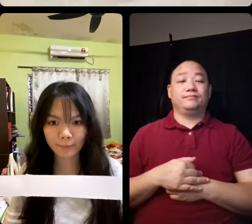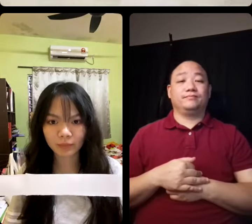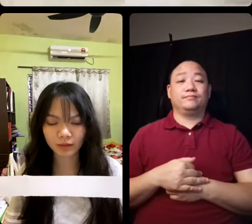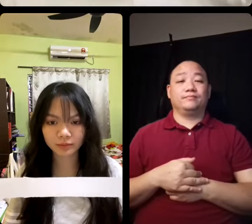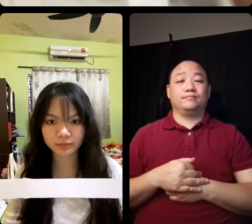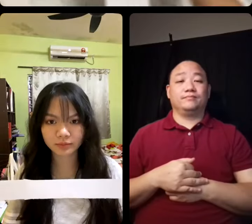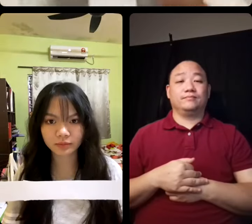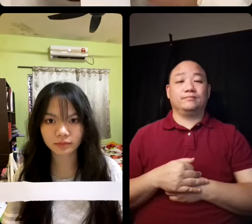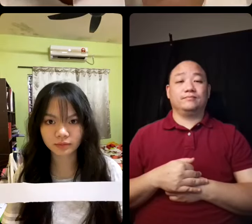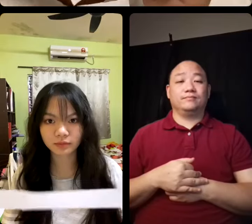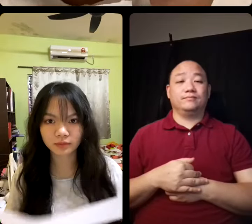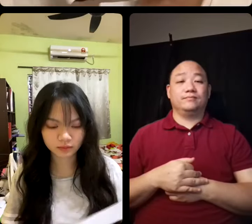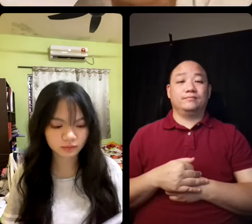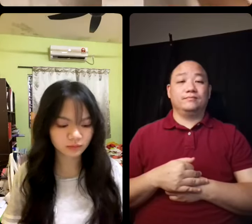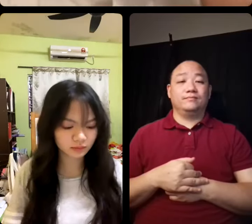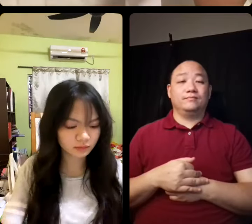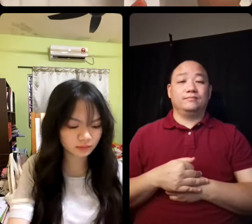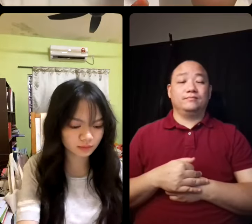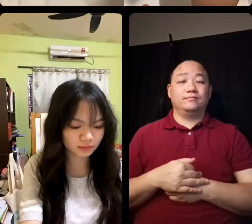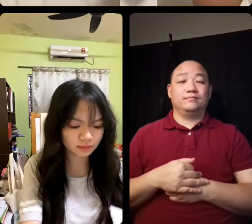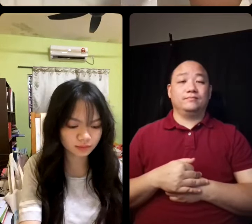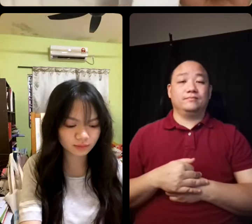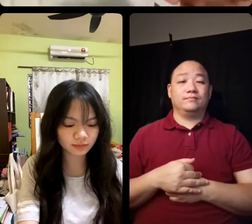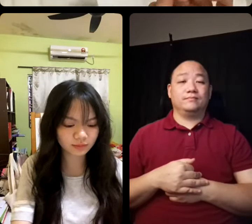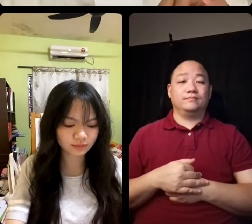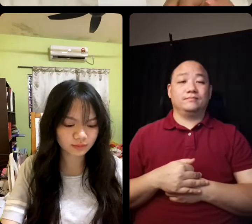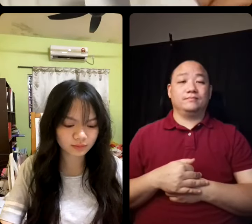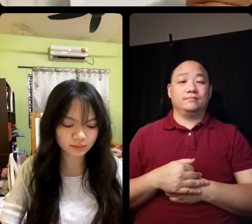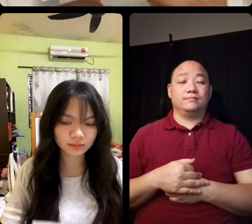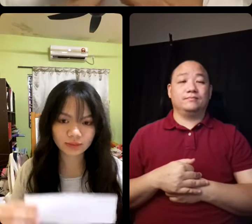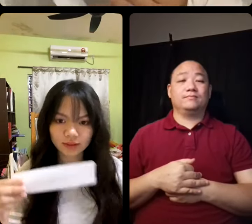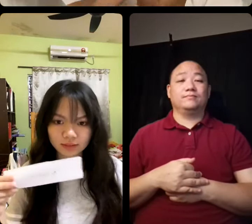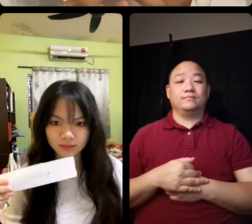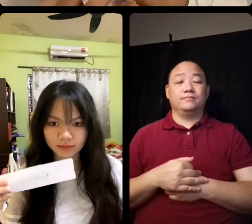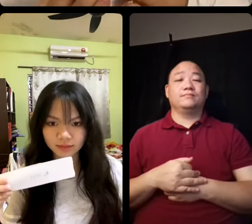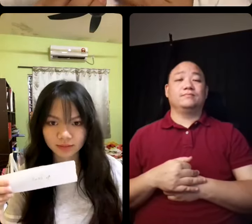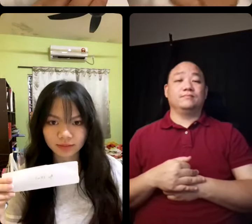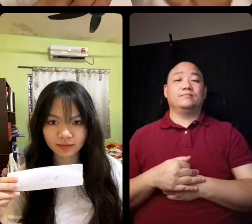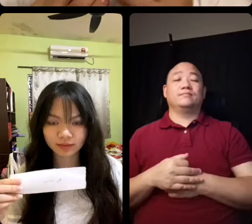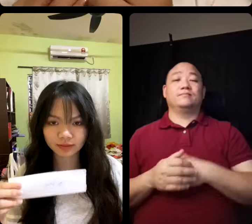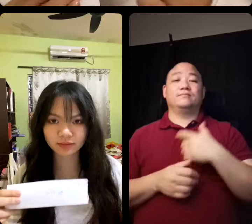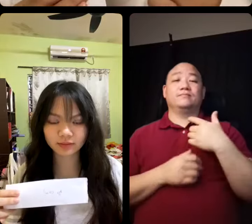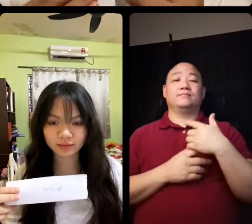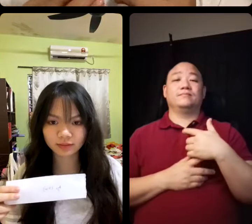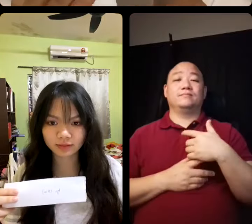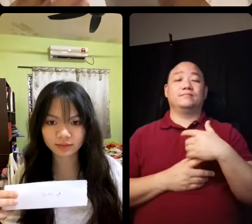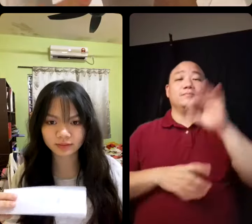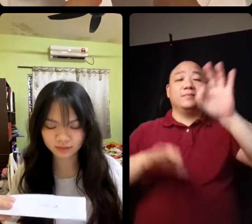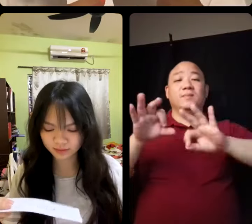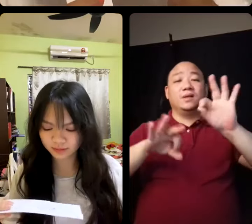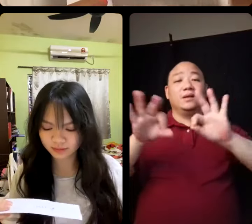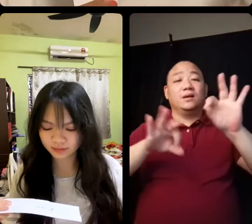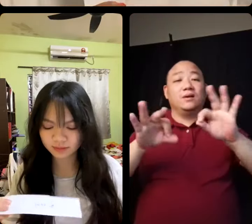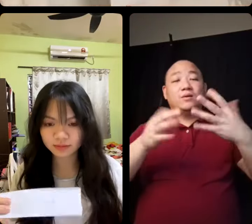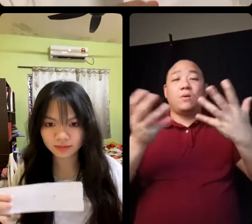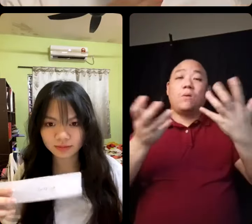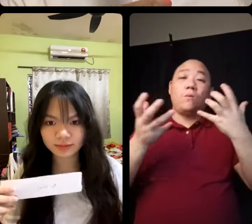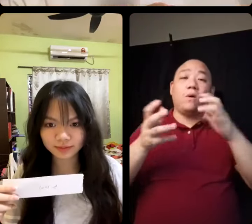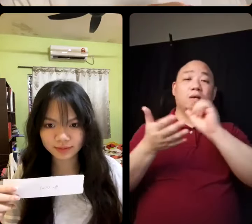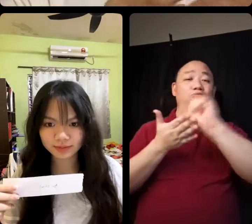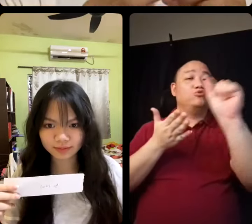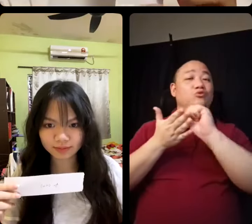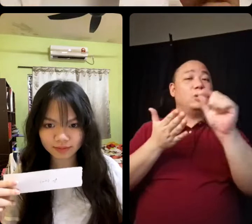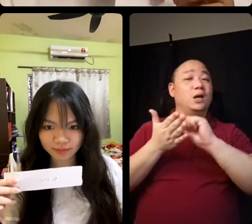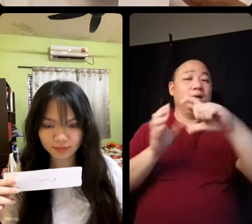what you have tear off on the paper, feel free to do so. Okay, so you can write, this is like my current life, so you can write it as well.